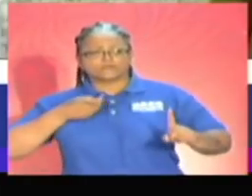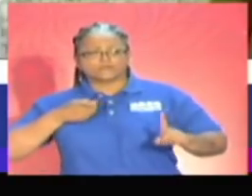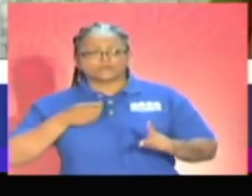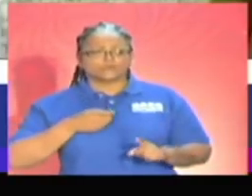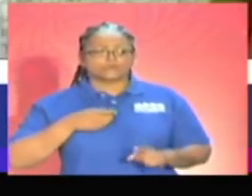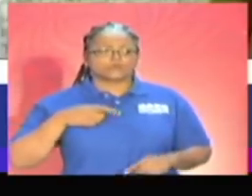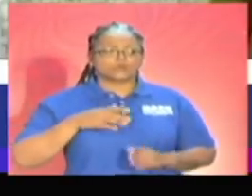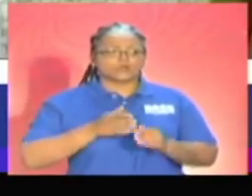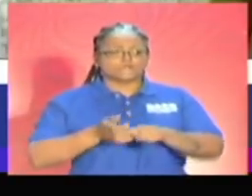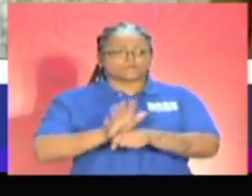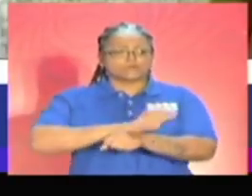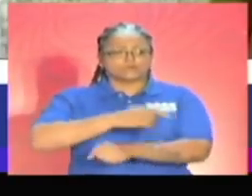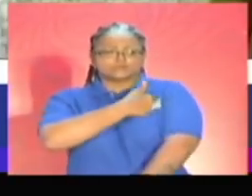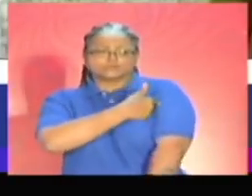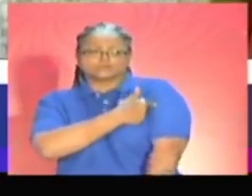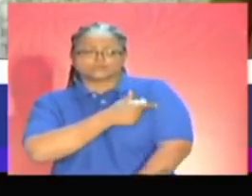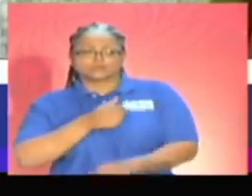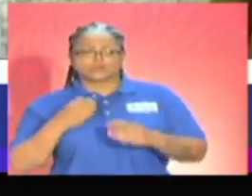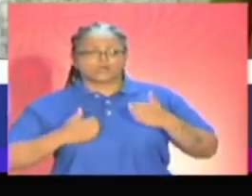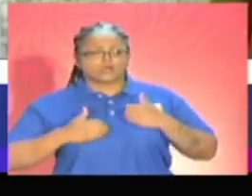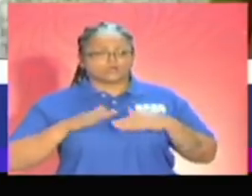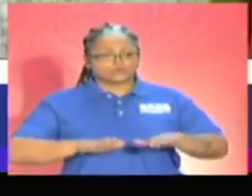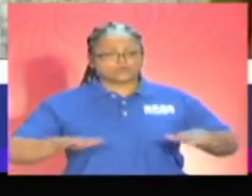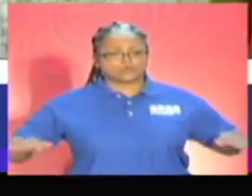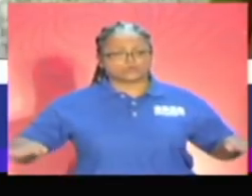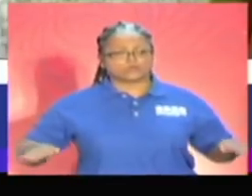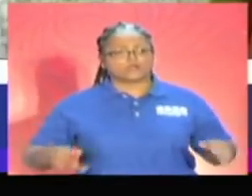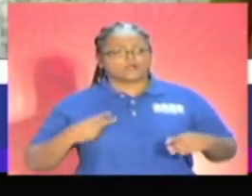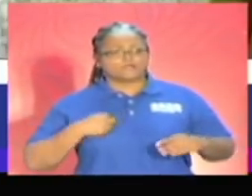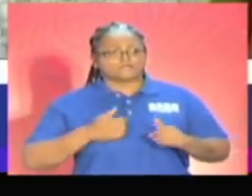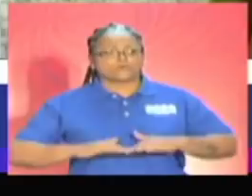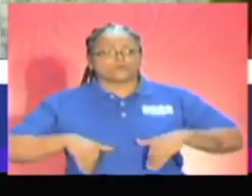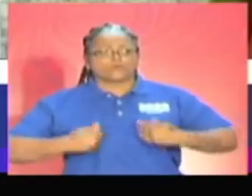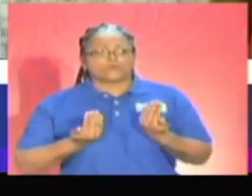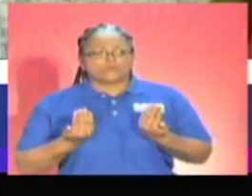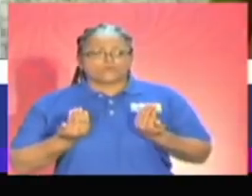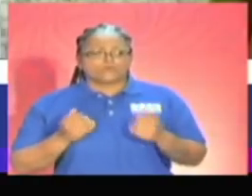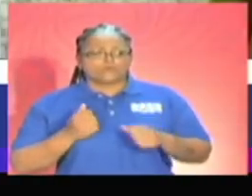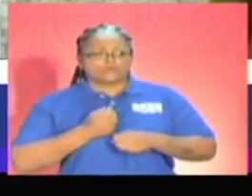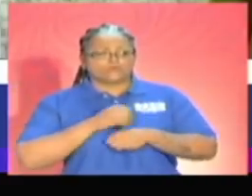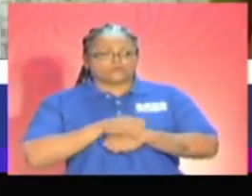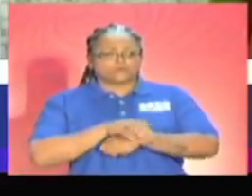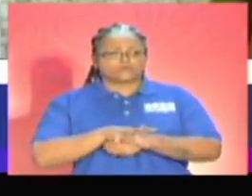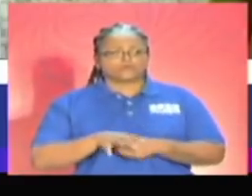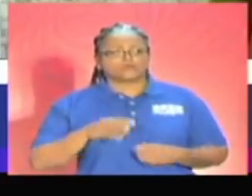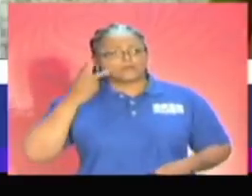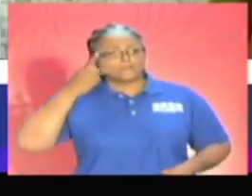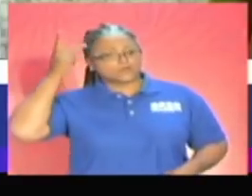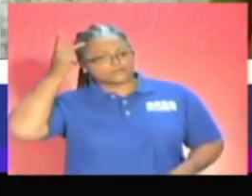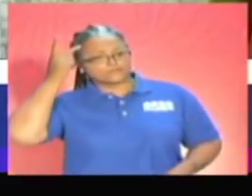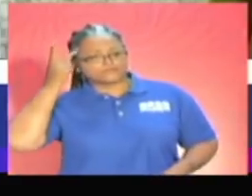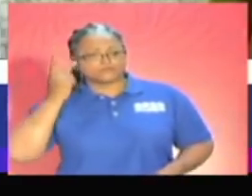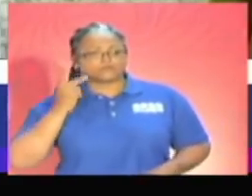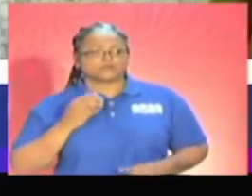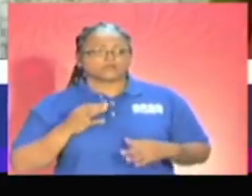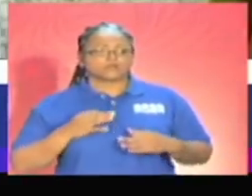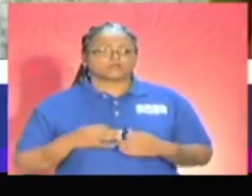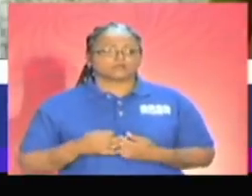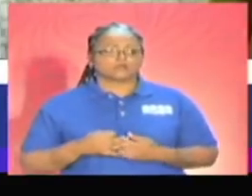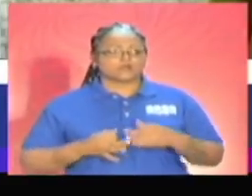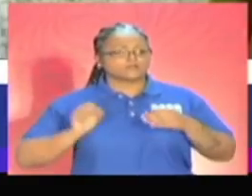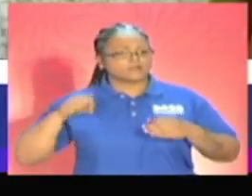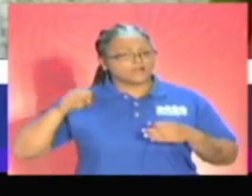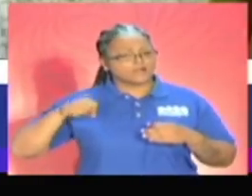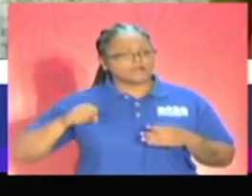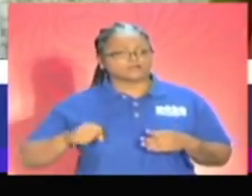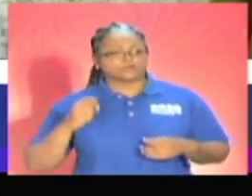in children? And what would your advice be to parents who, even though this is a rare occurrence, still may not want to